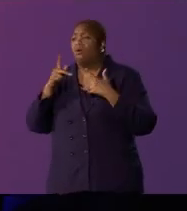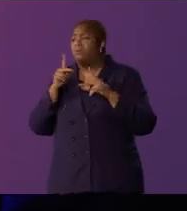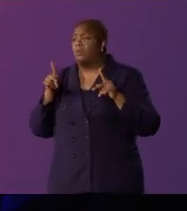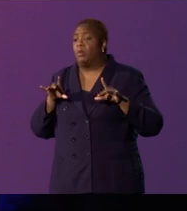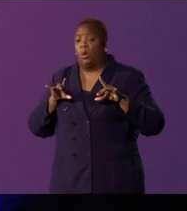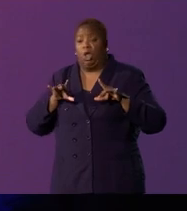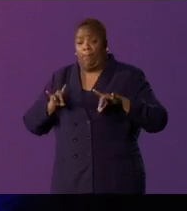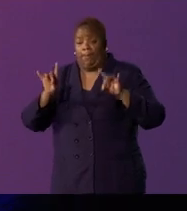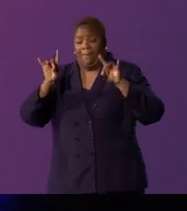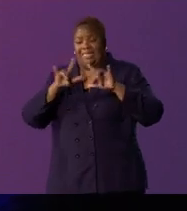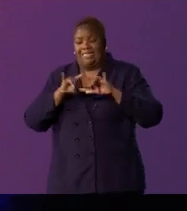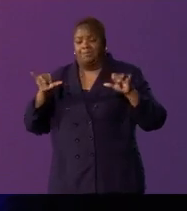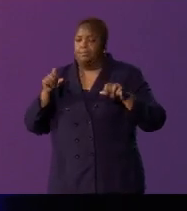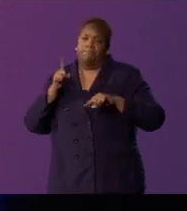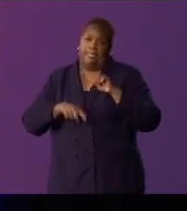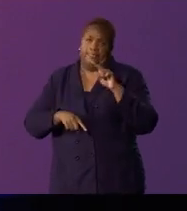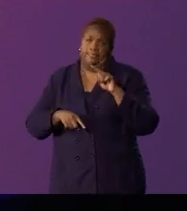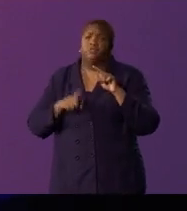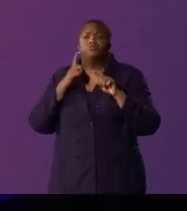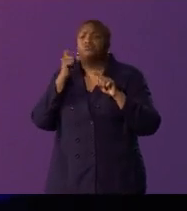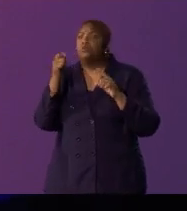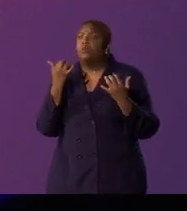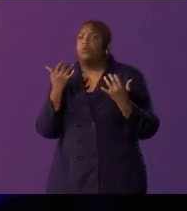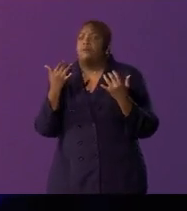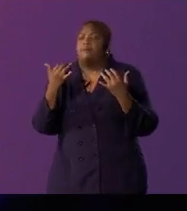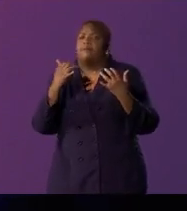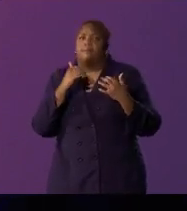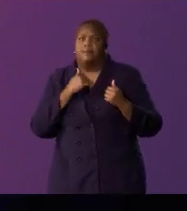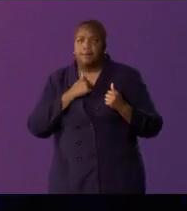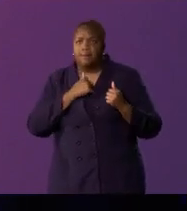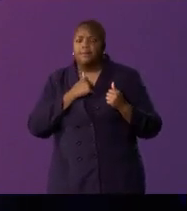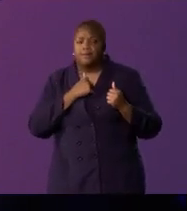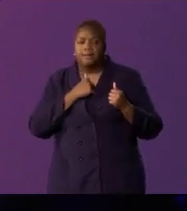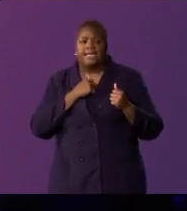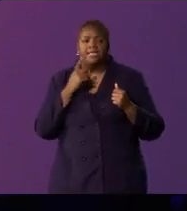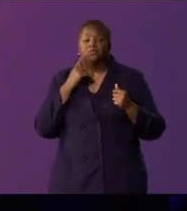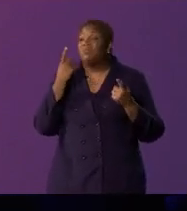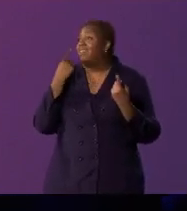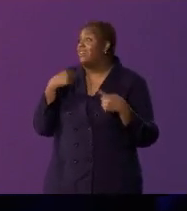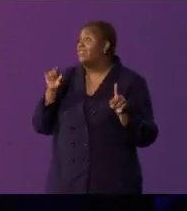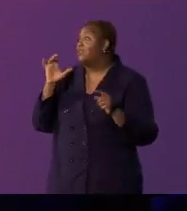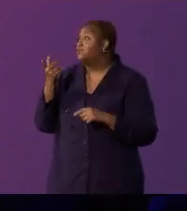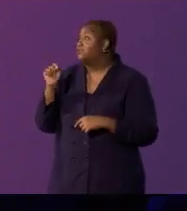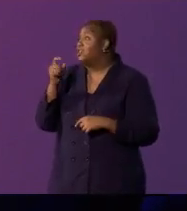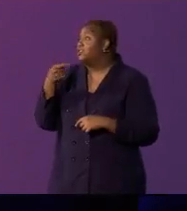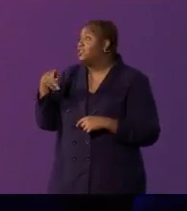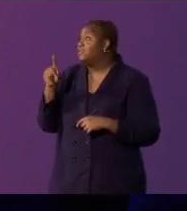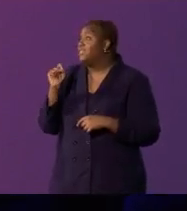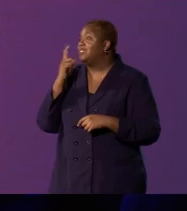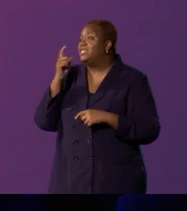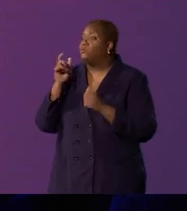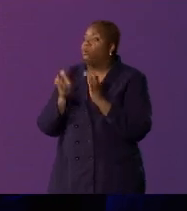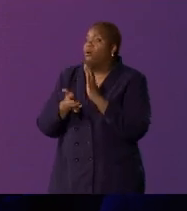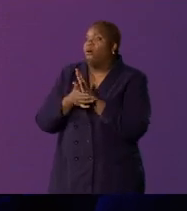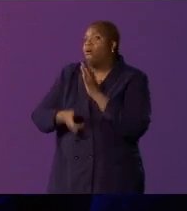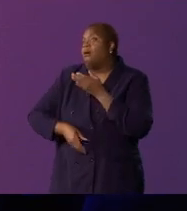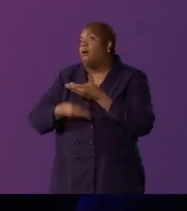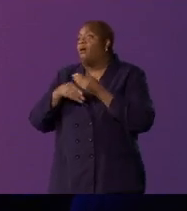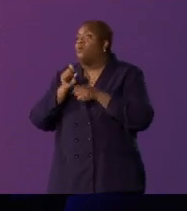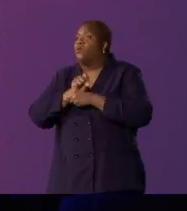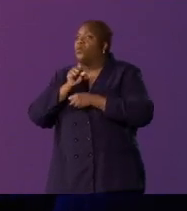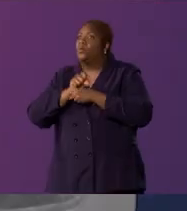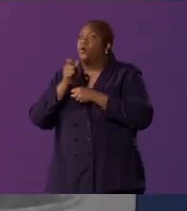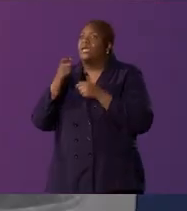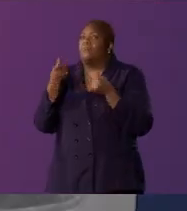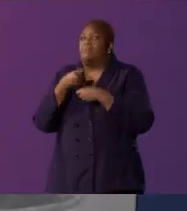own courses, learn it quickly. Don't wait till they announce how ChatGPT is going to augment our work and reduce the workforce. Don't wait